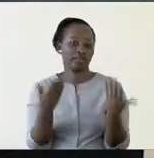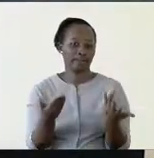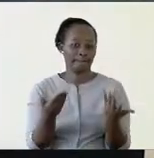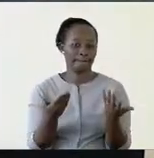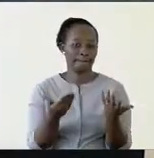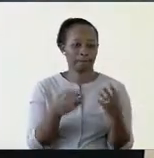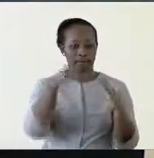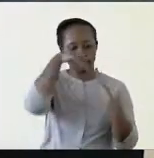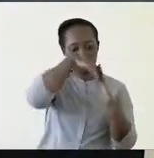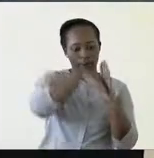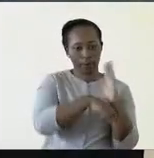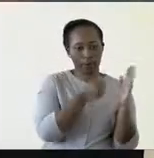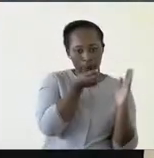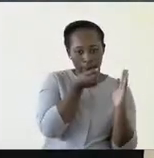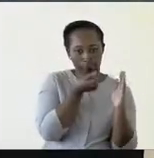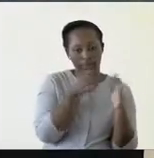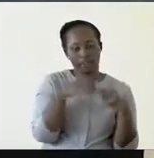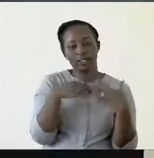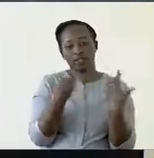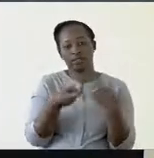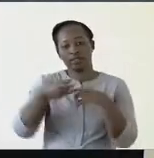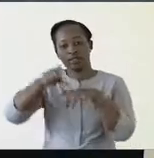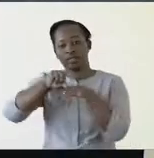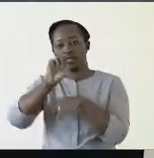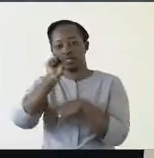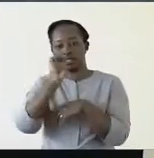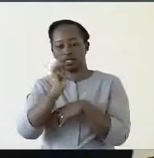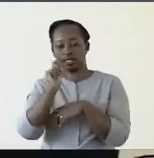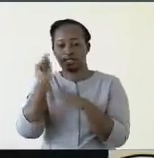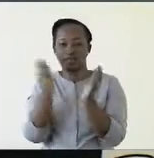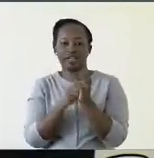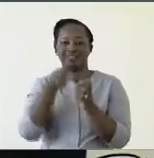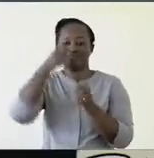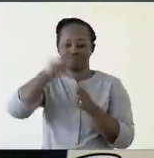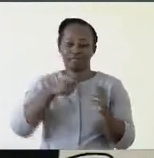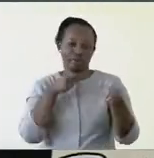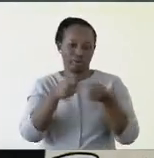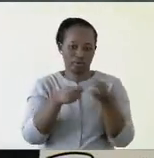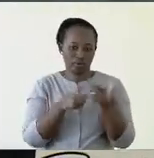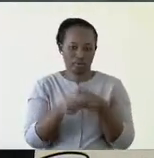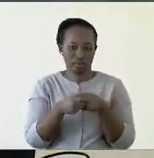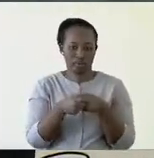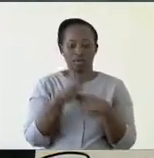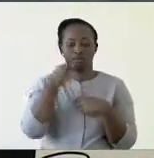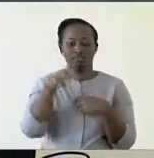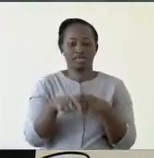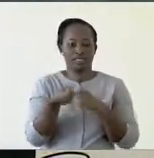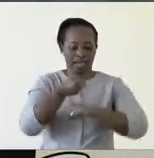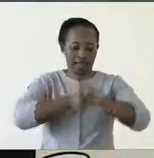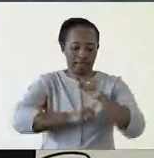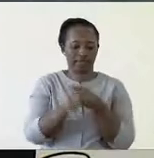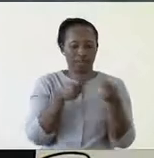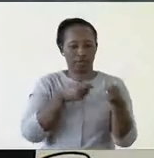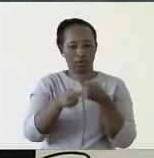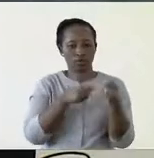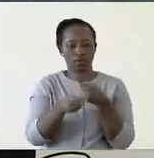either going down of the temperature below the set point, they need to be controlled. It has to activate the control